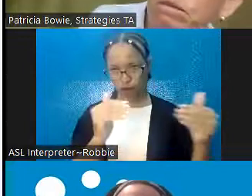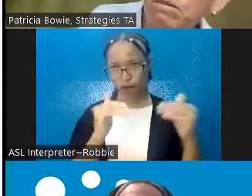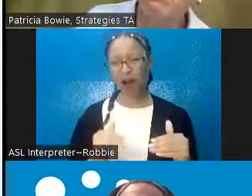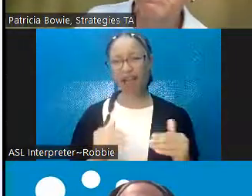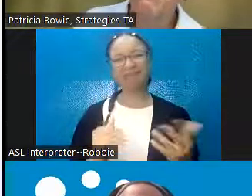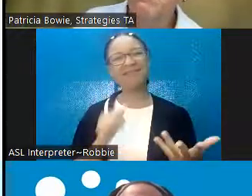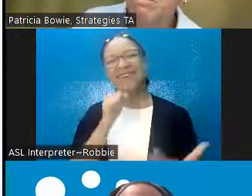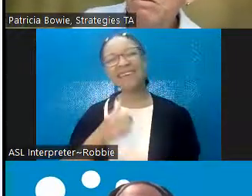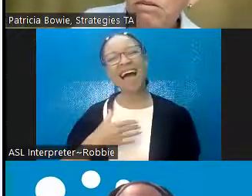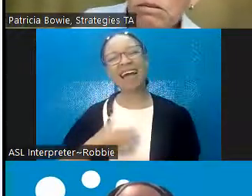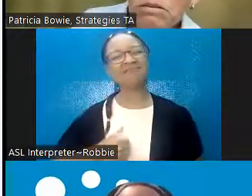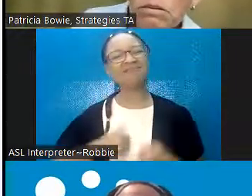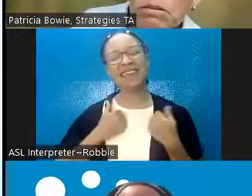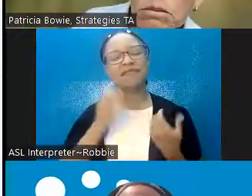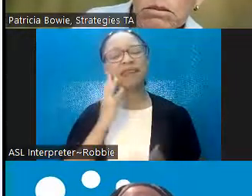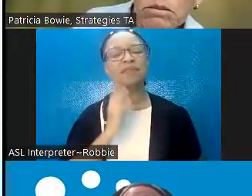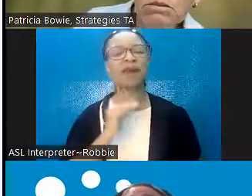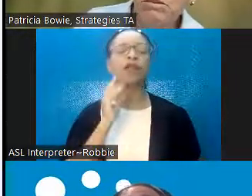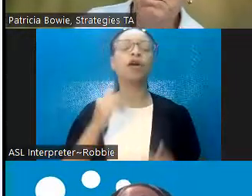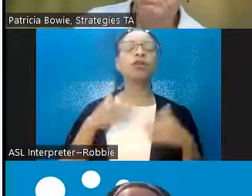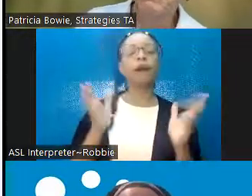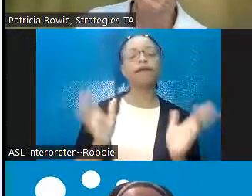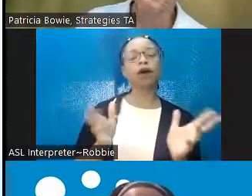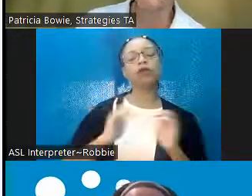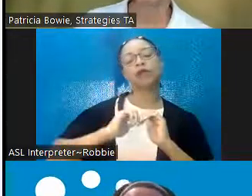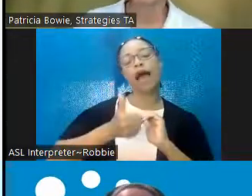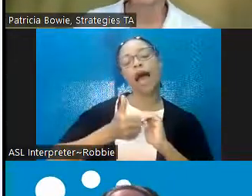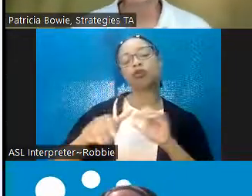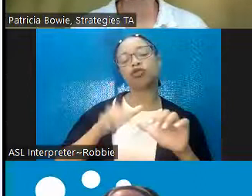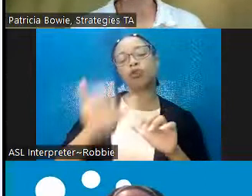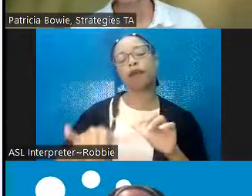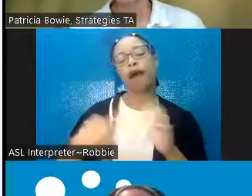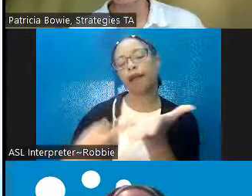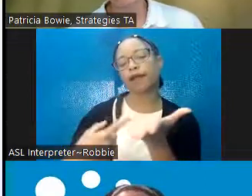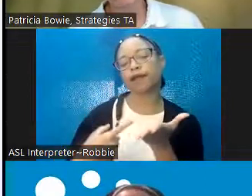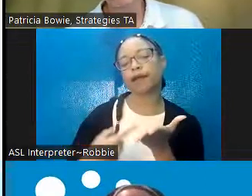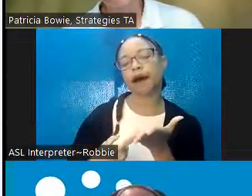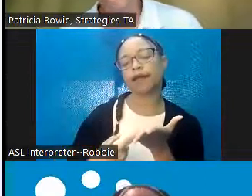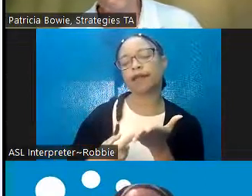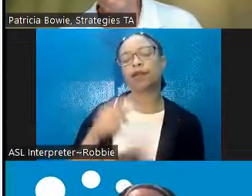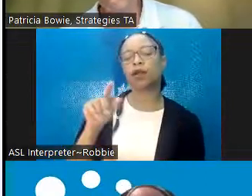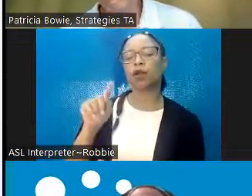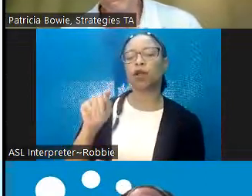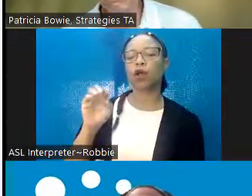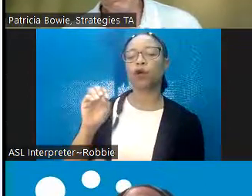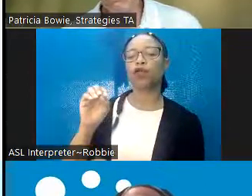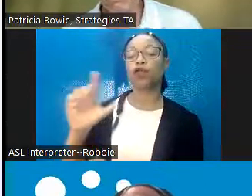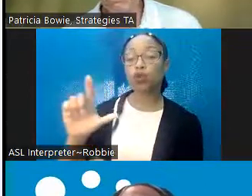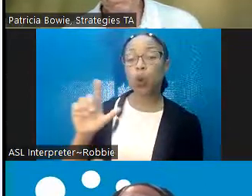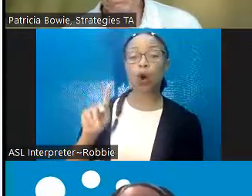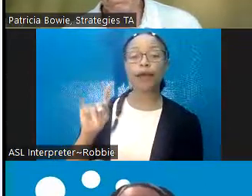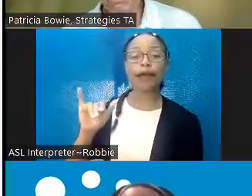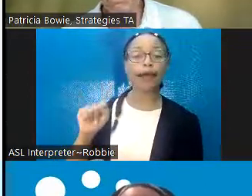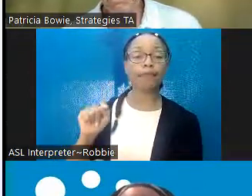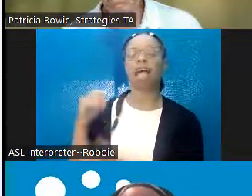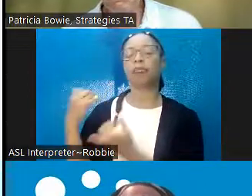right? So we had a conversation about how to do that, talked a little bit about Junius's toolkit and the data playbook, things like